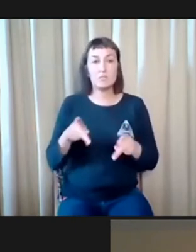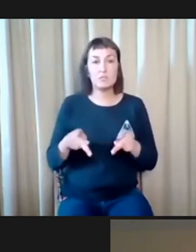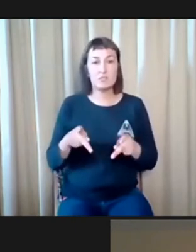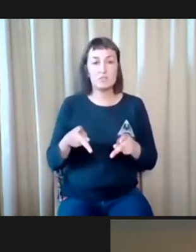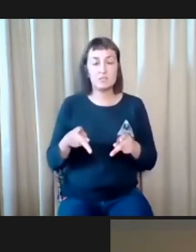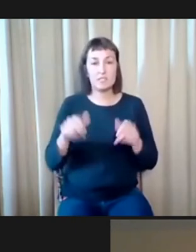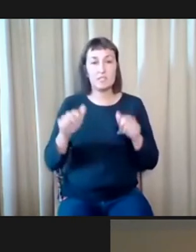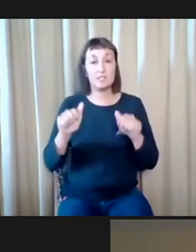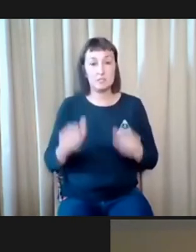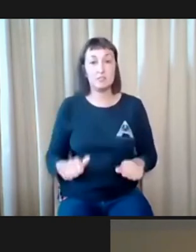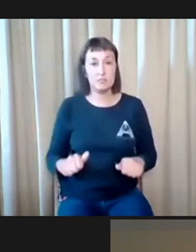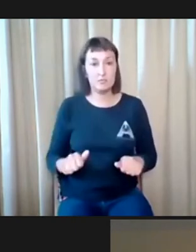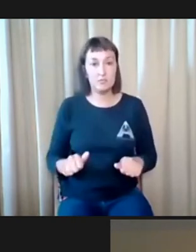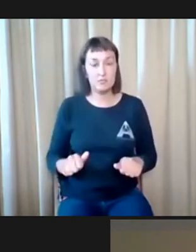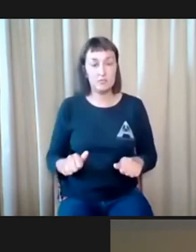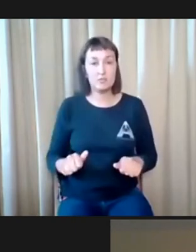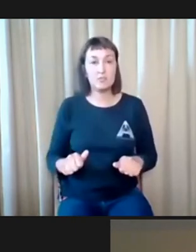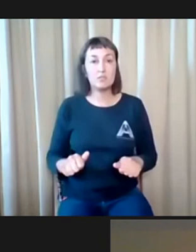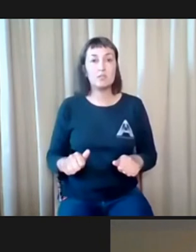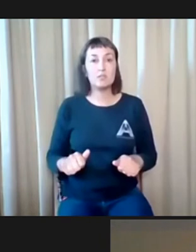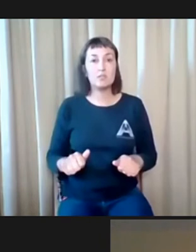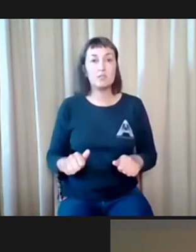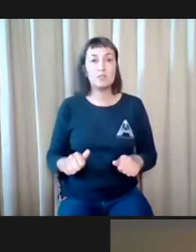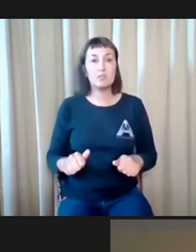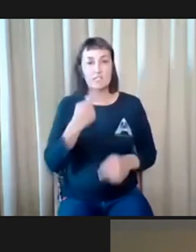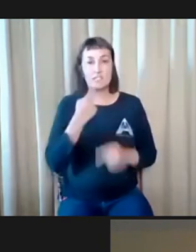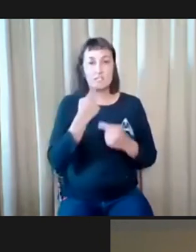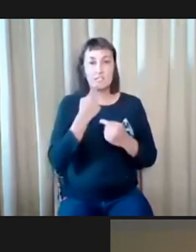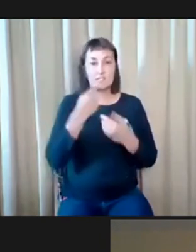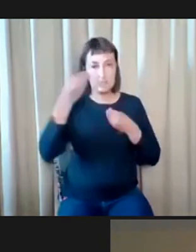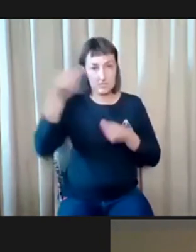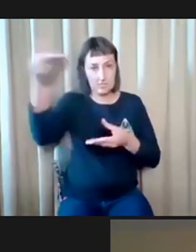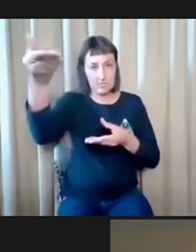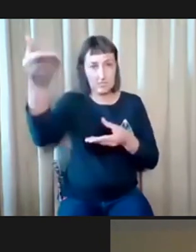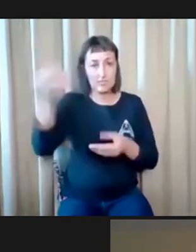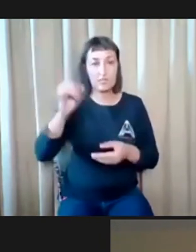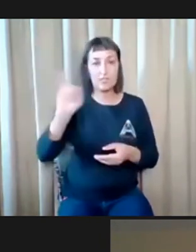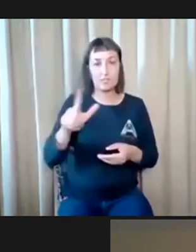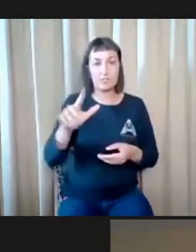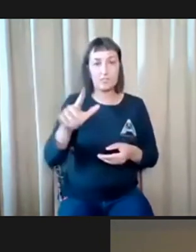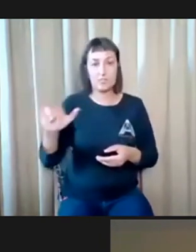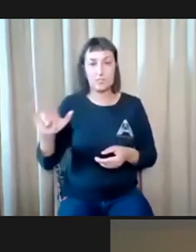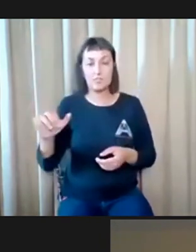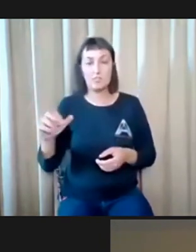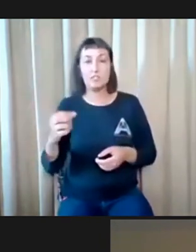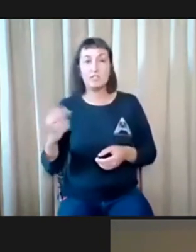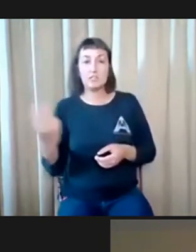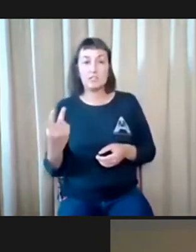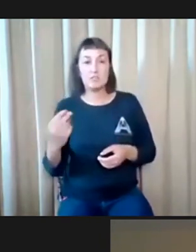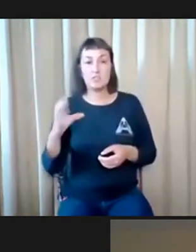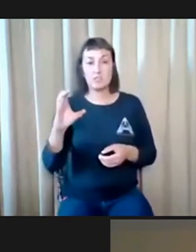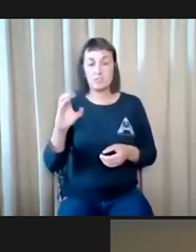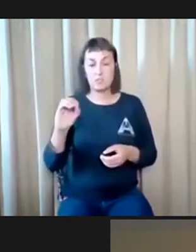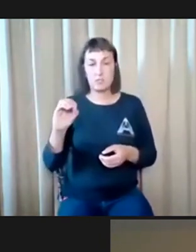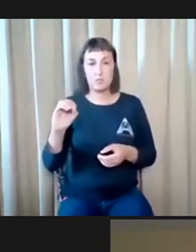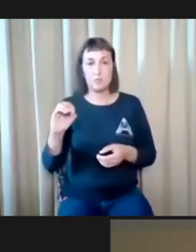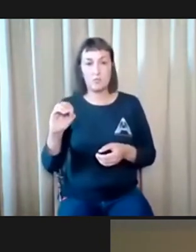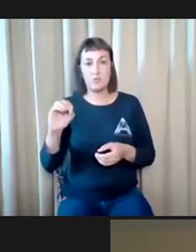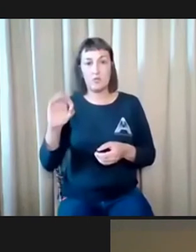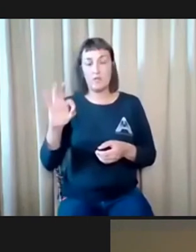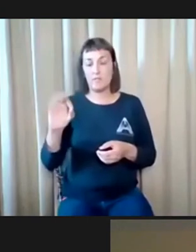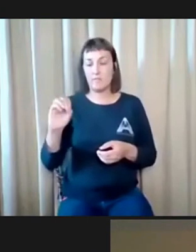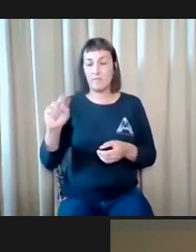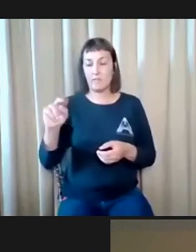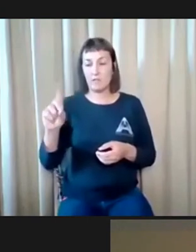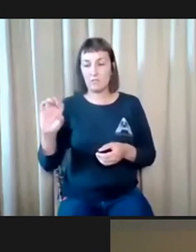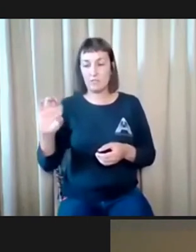know. Absolutely. So Jill and I co-founded this coalition back in 2018, and